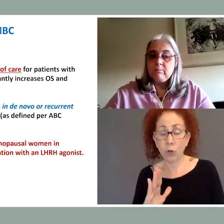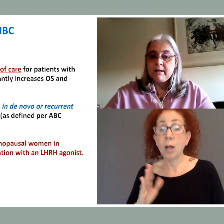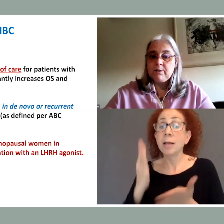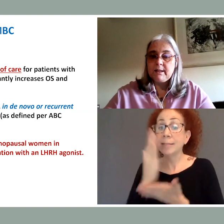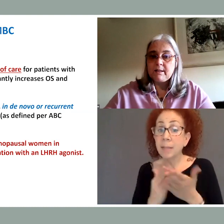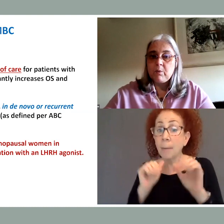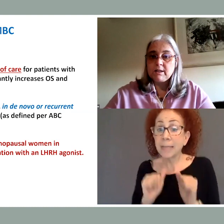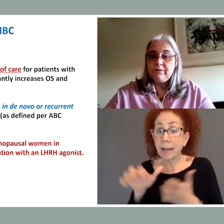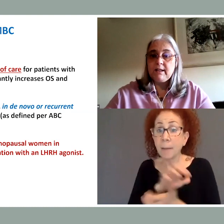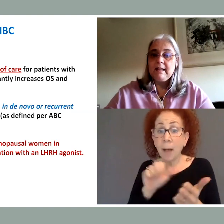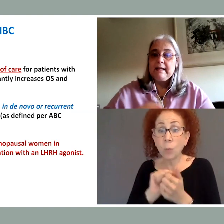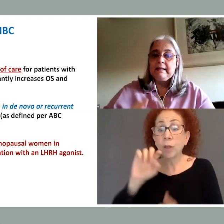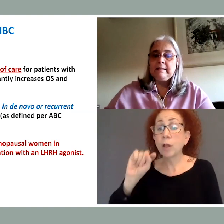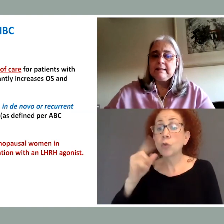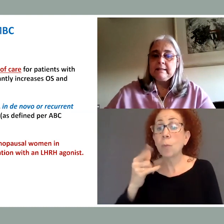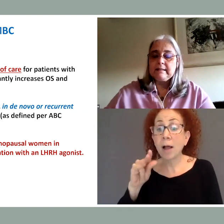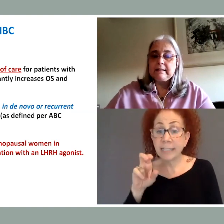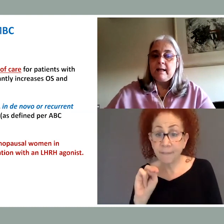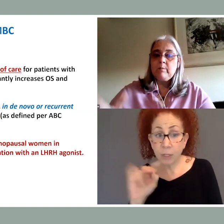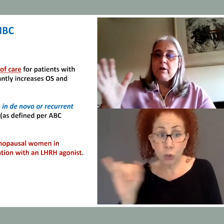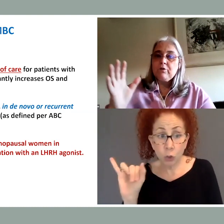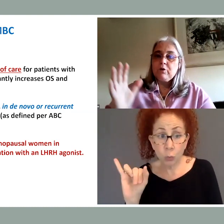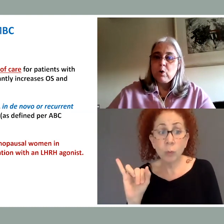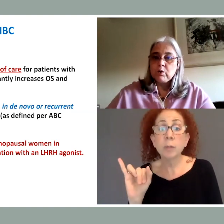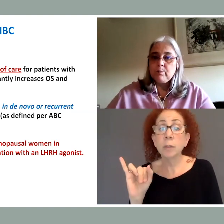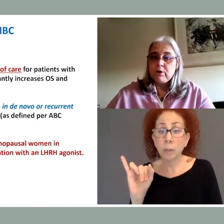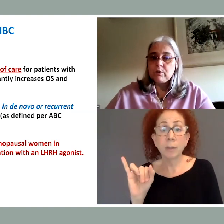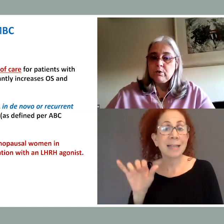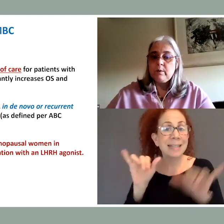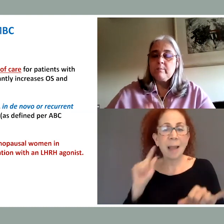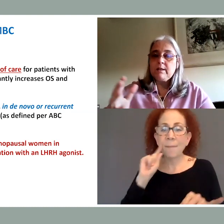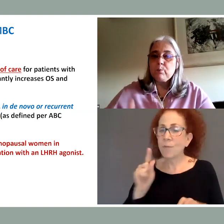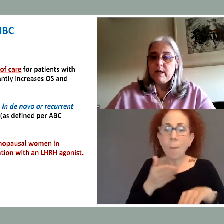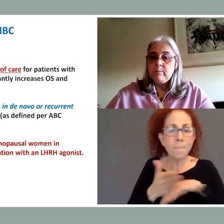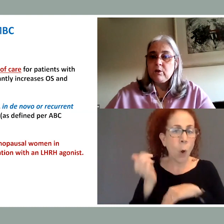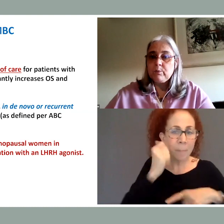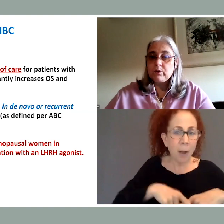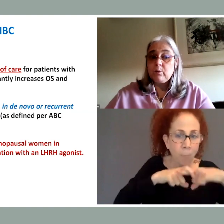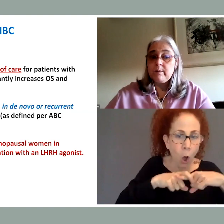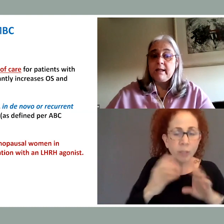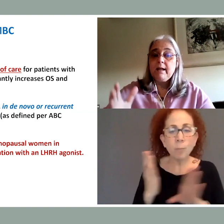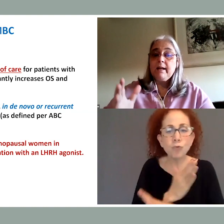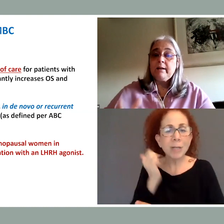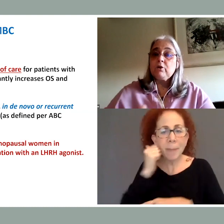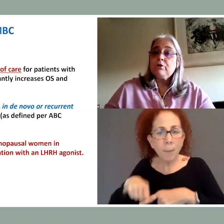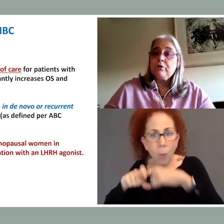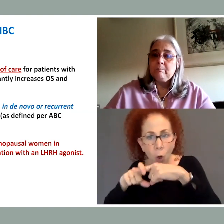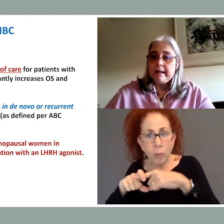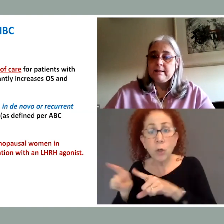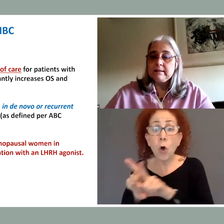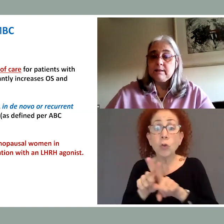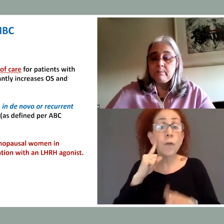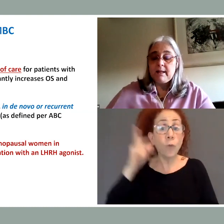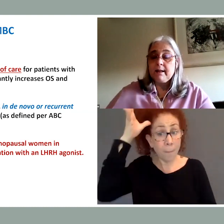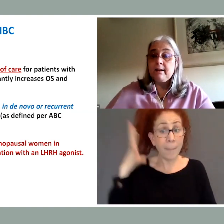be combined with tamoxifen, and this is the same for postmenopausal women, premenopausal women, and also for